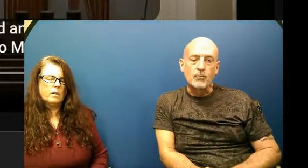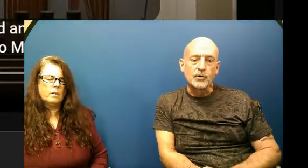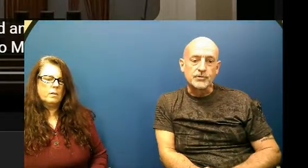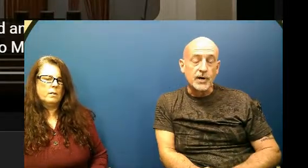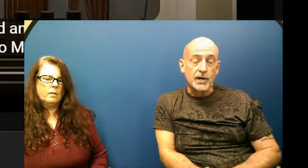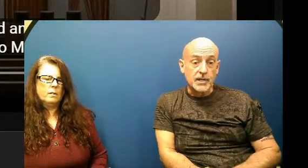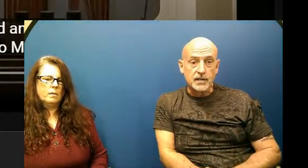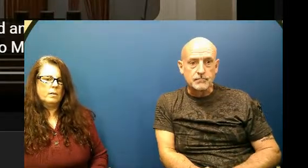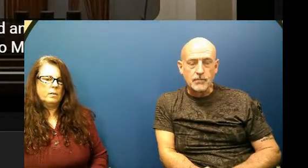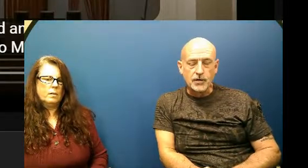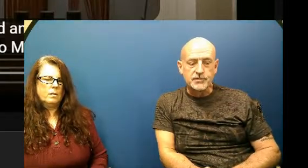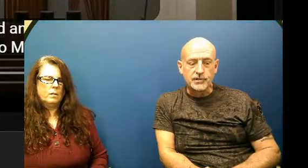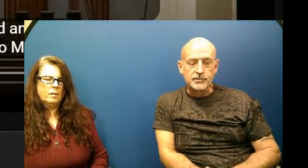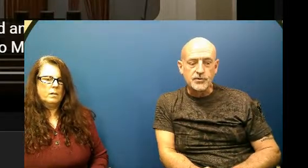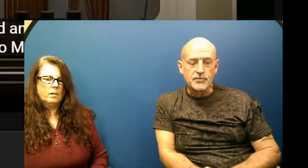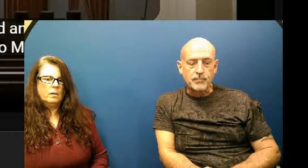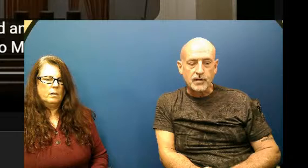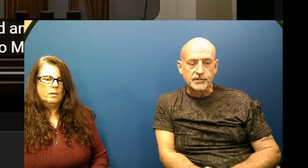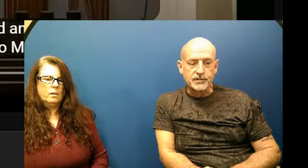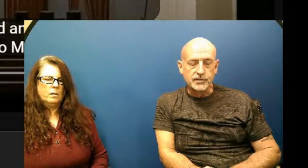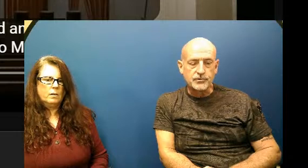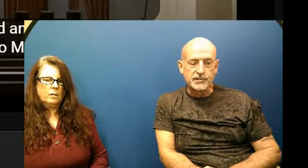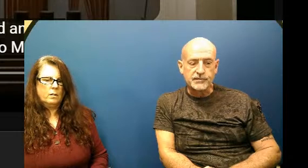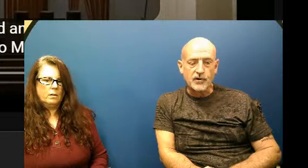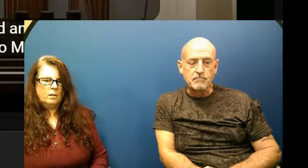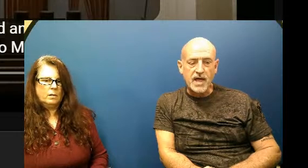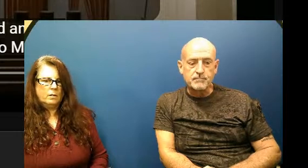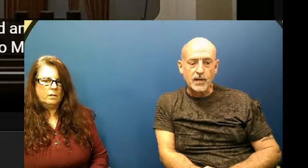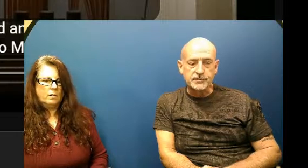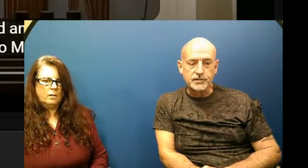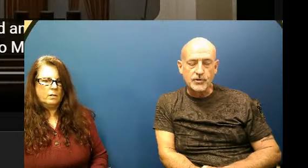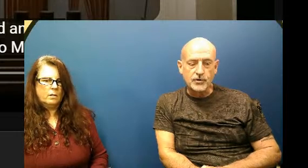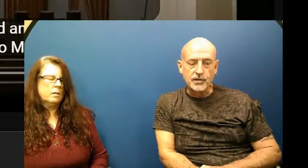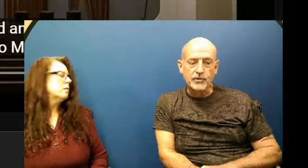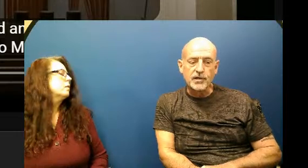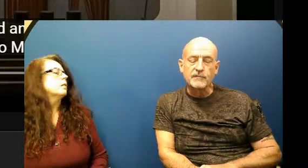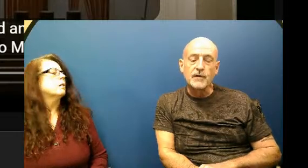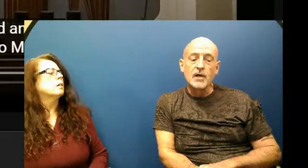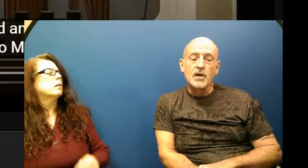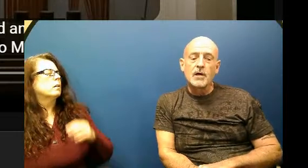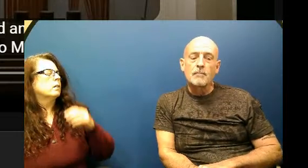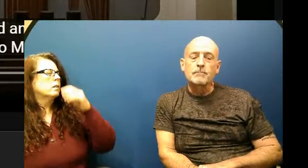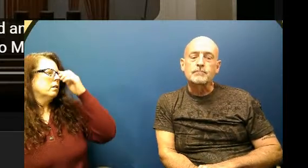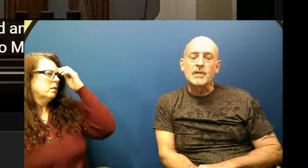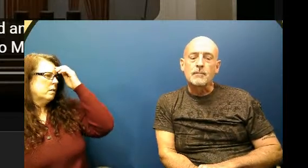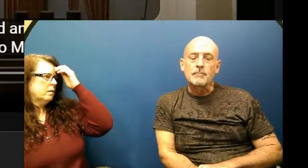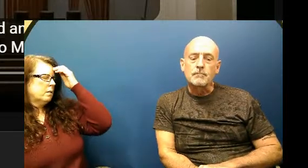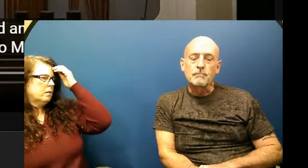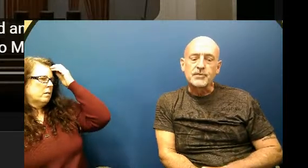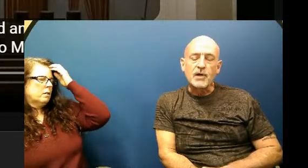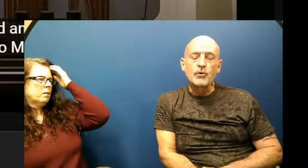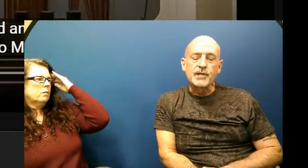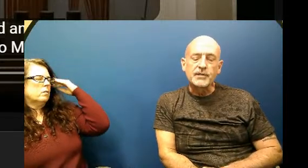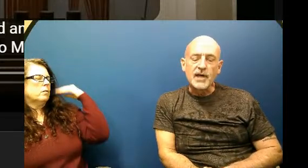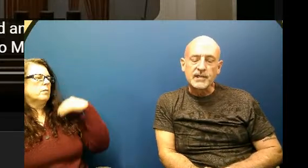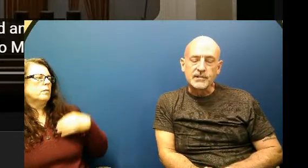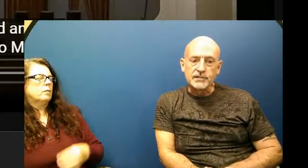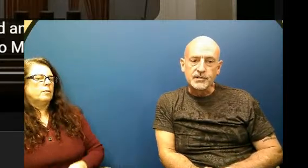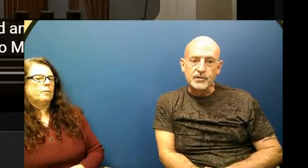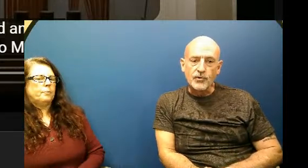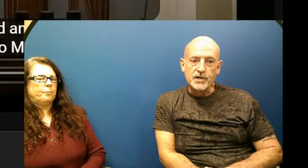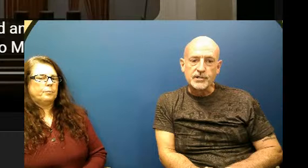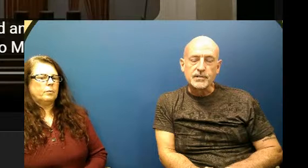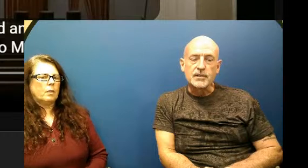And they will do it. And they occasionally do make policy, and usually it's very bad policy. It's hard to get rid of. but they will take that